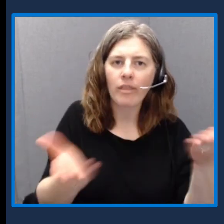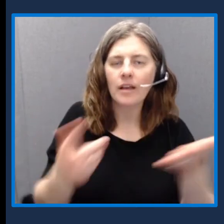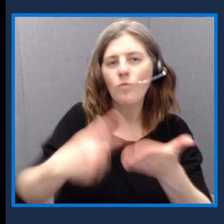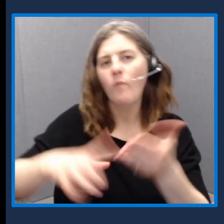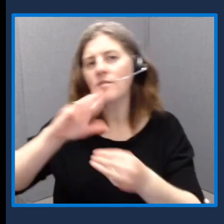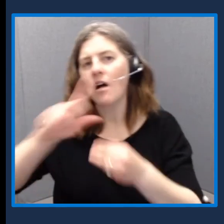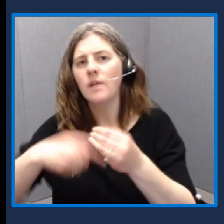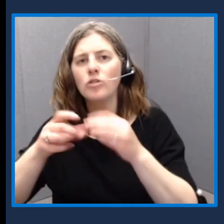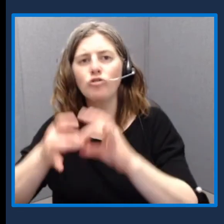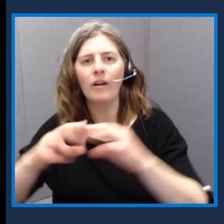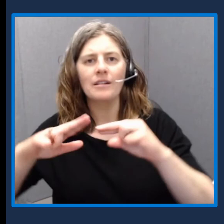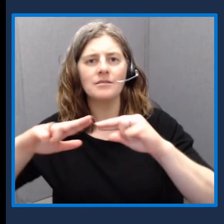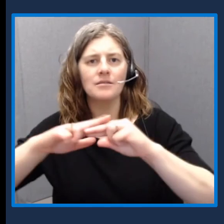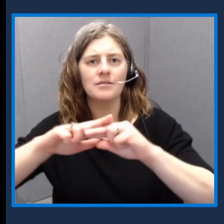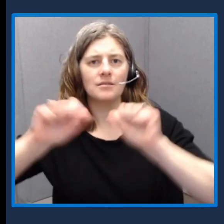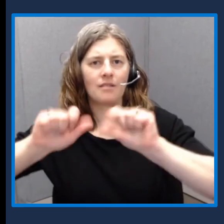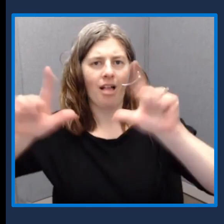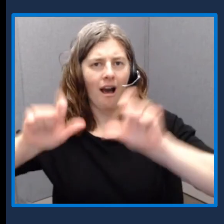in the slide.